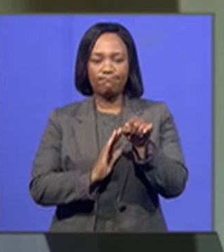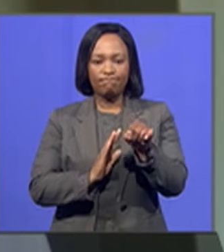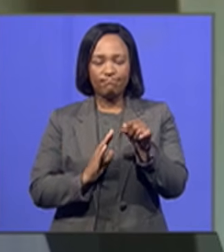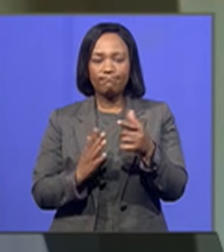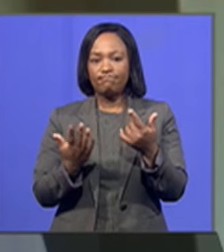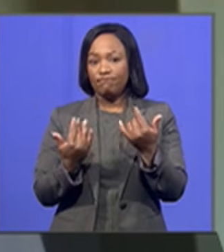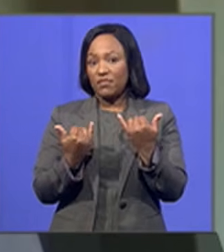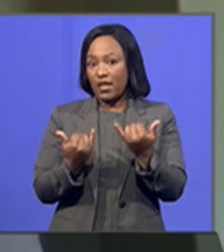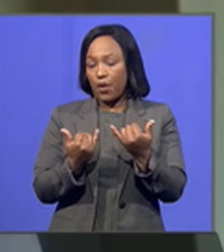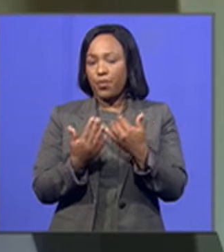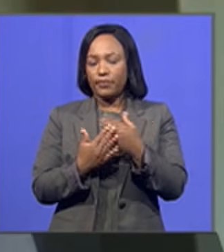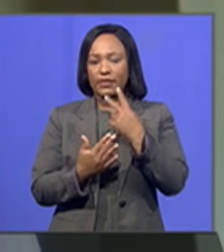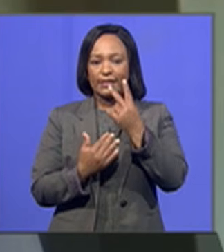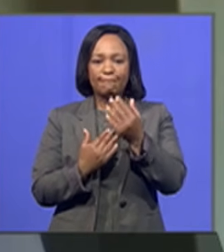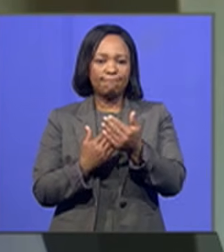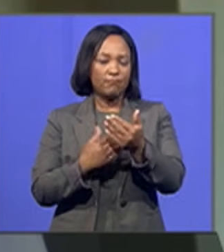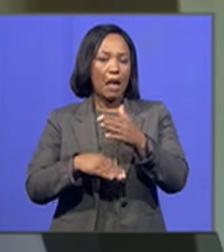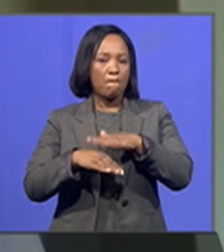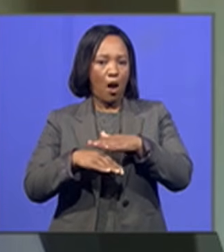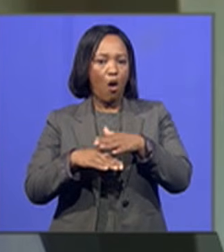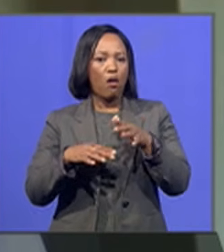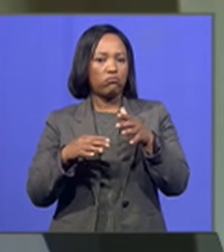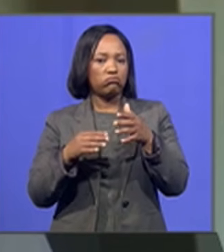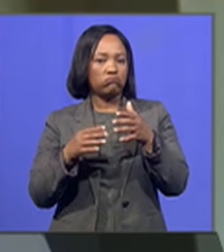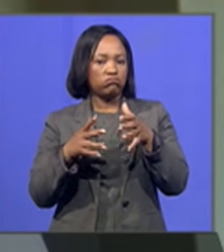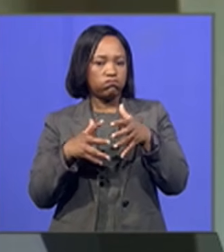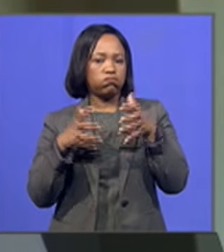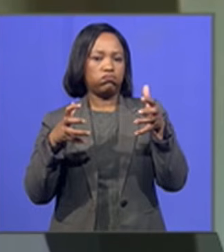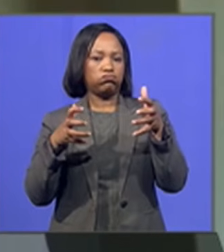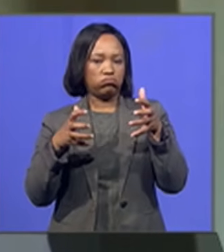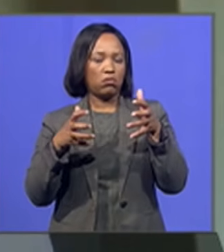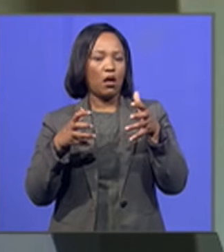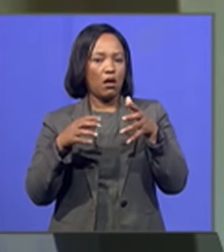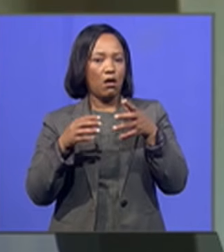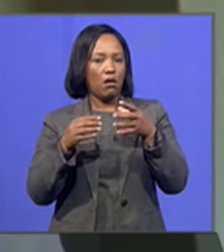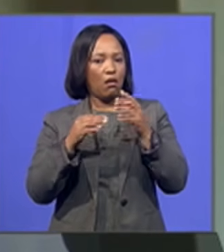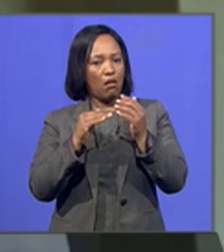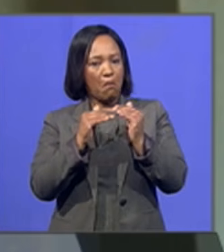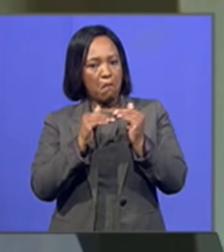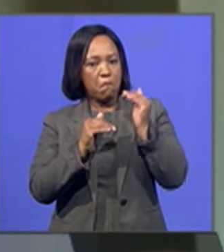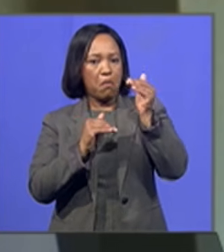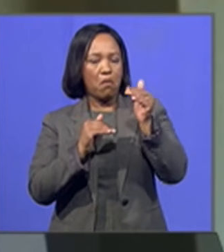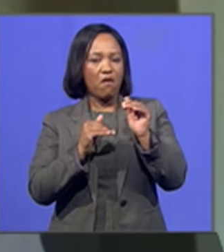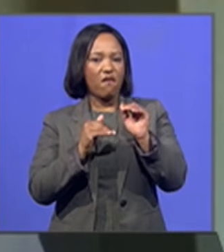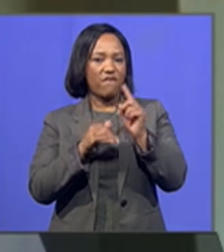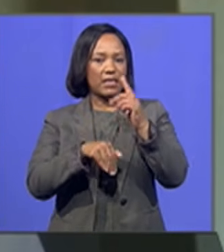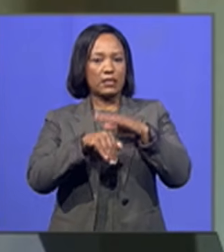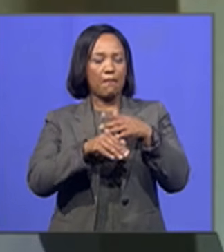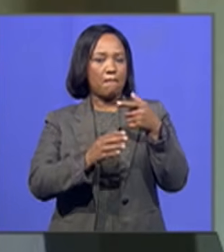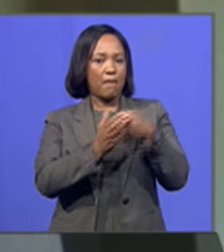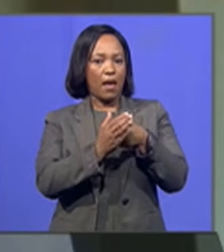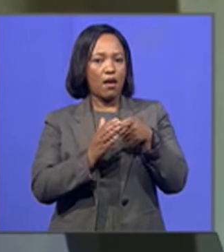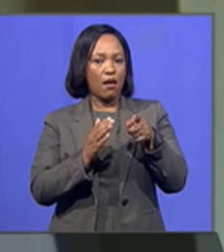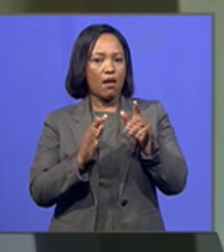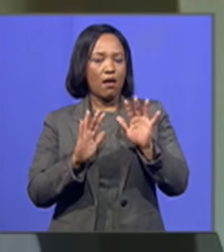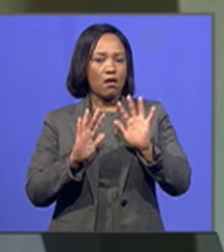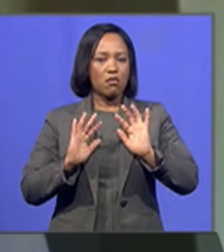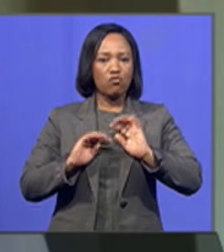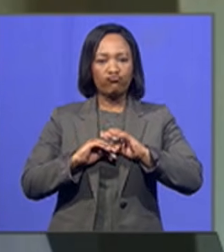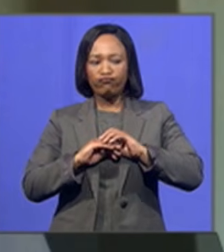I think what we could have is some more acceleration in that. Typically what happens when first-time buyers stay out of the buying market, waiting